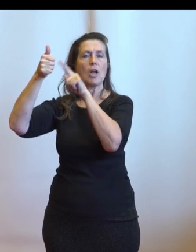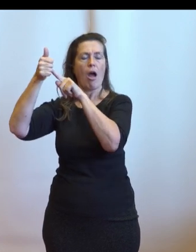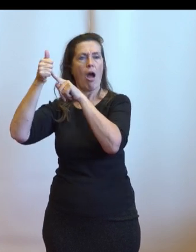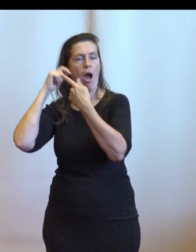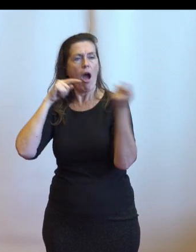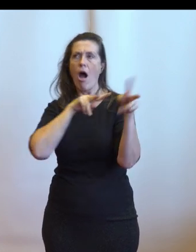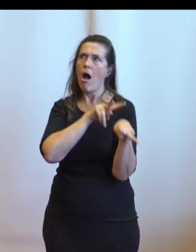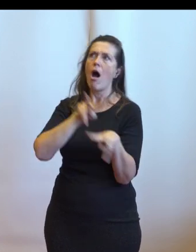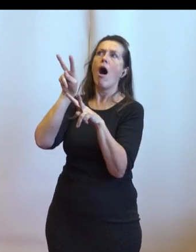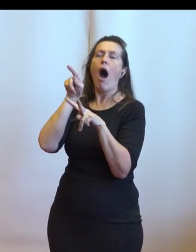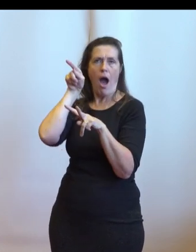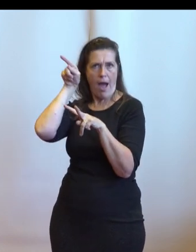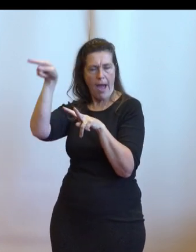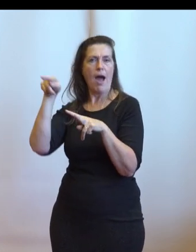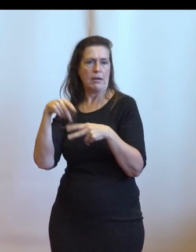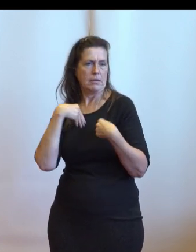to enable you to do things.